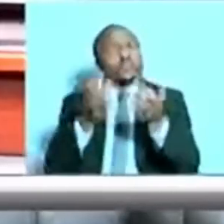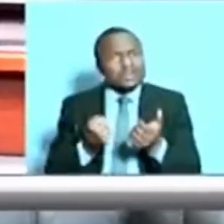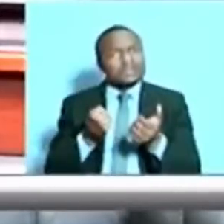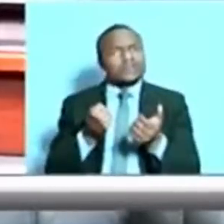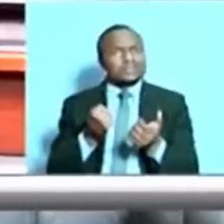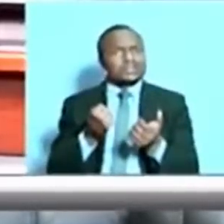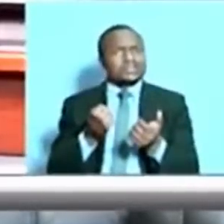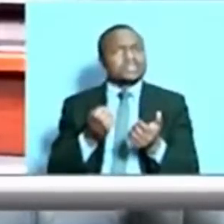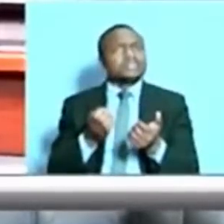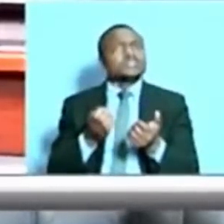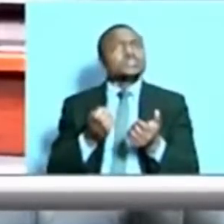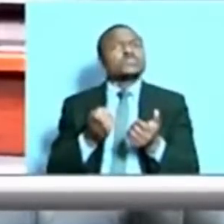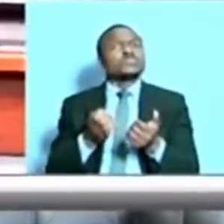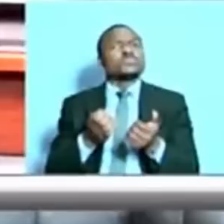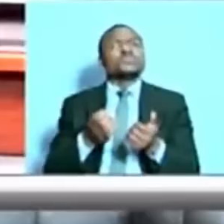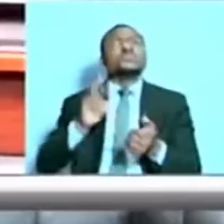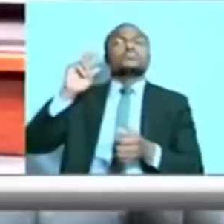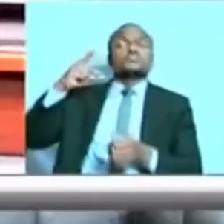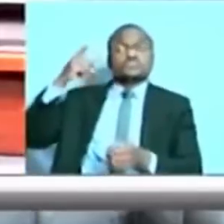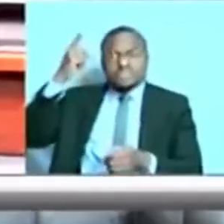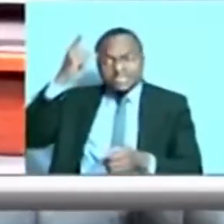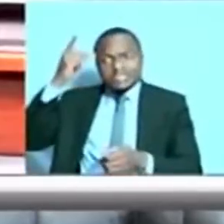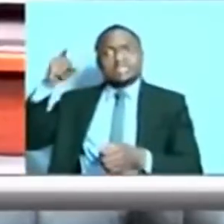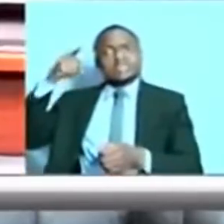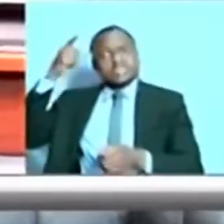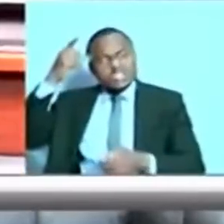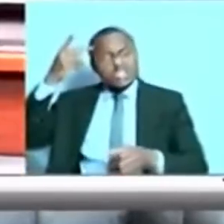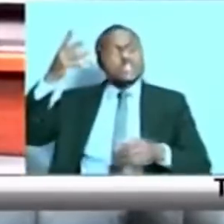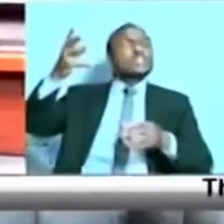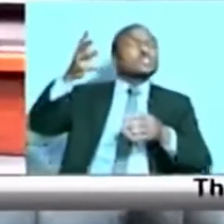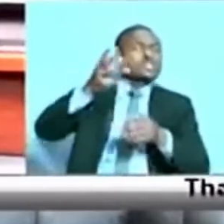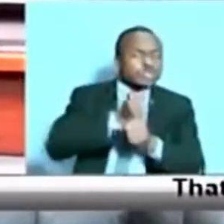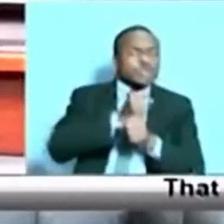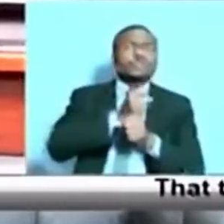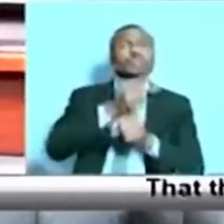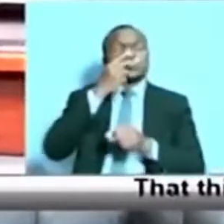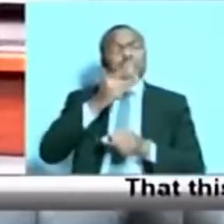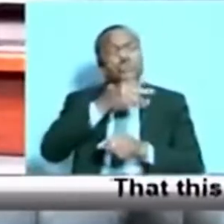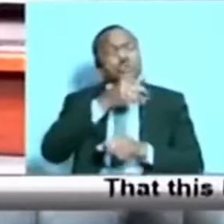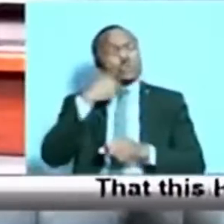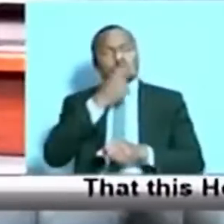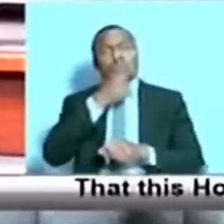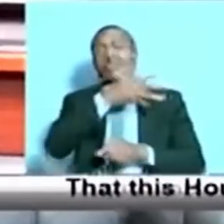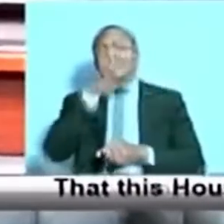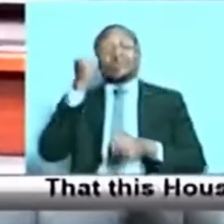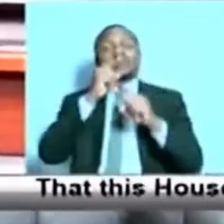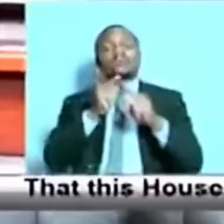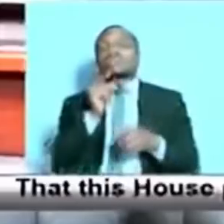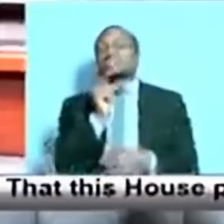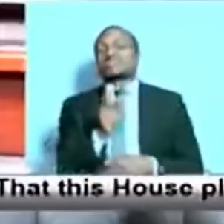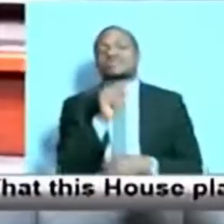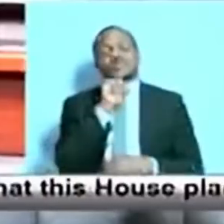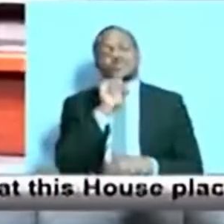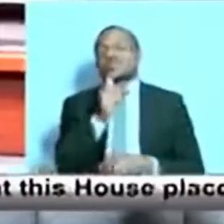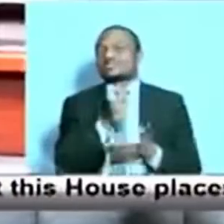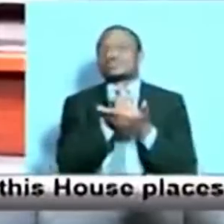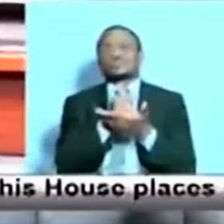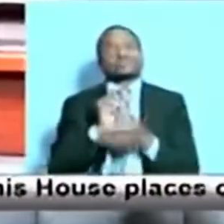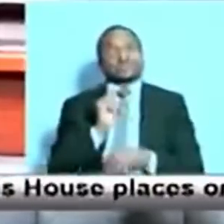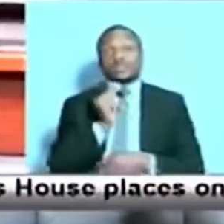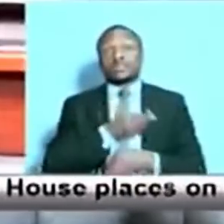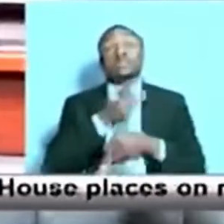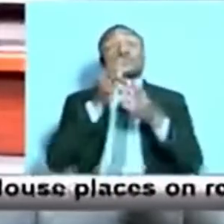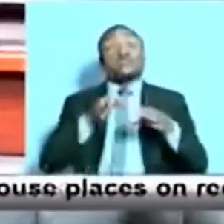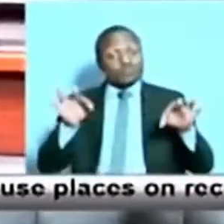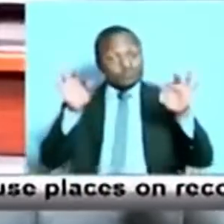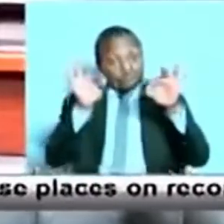to be champions to politic, champions to see who's best, but that won't take us anywhere. It's